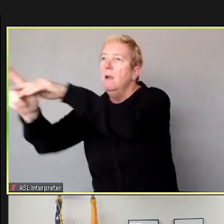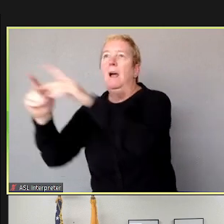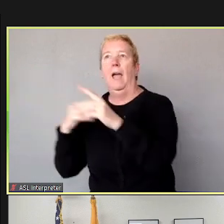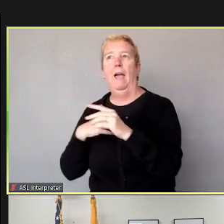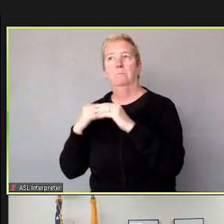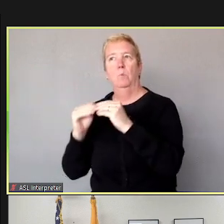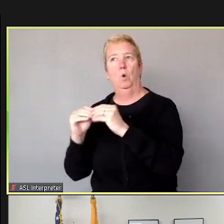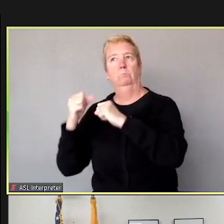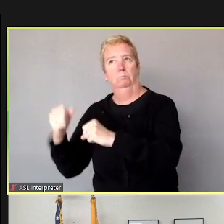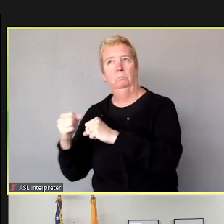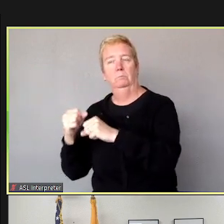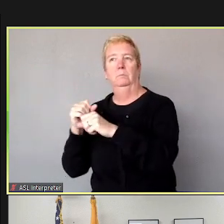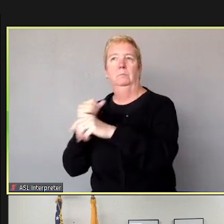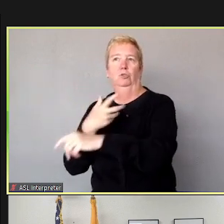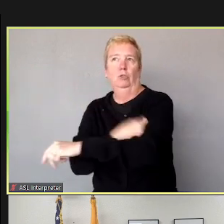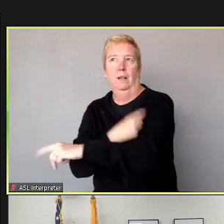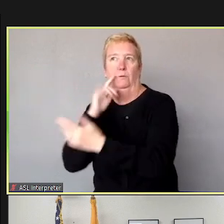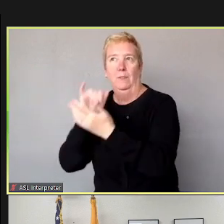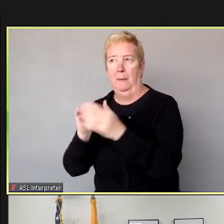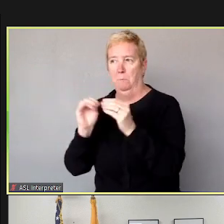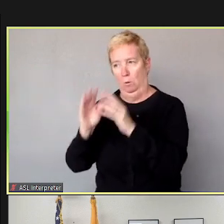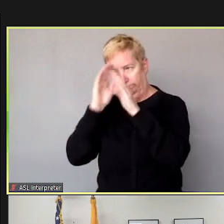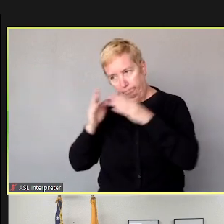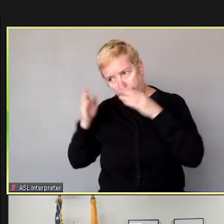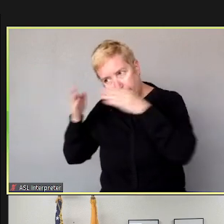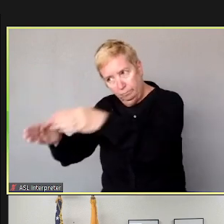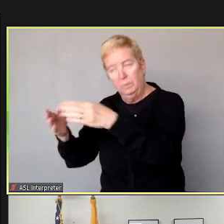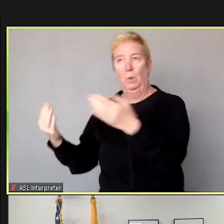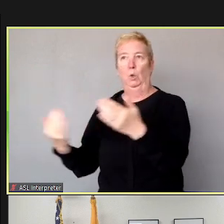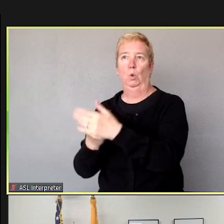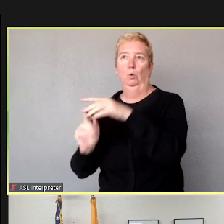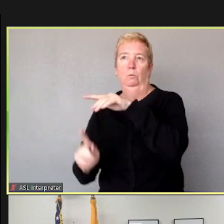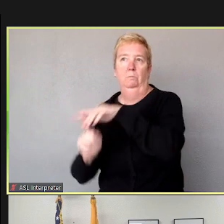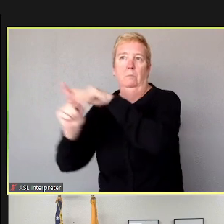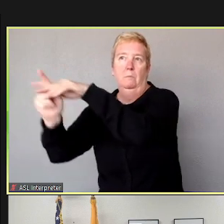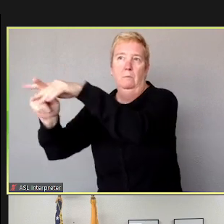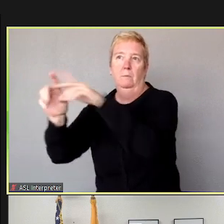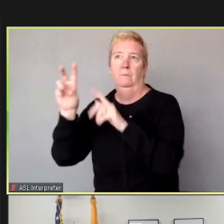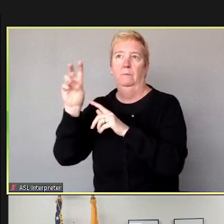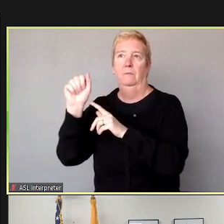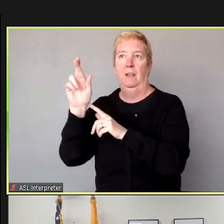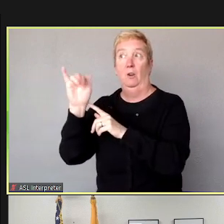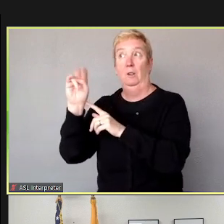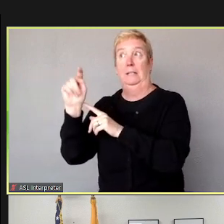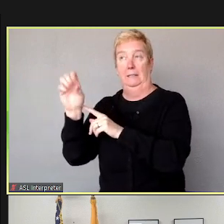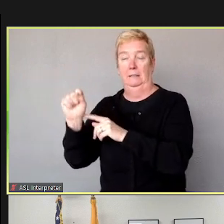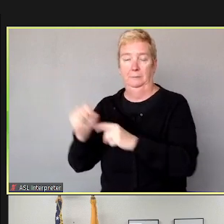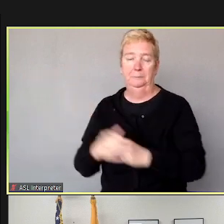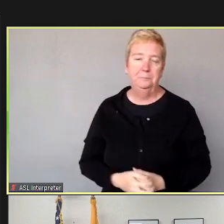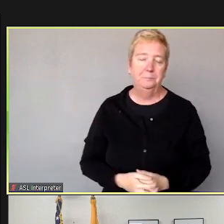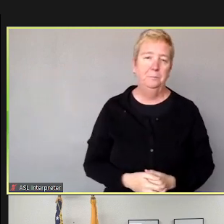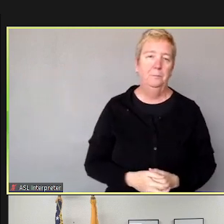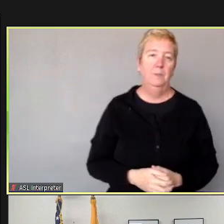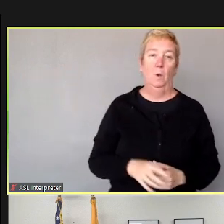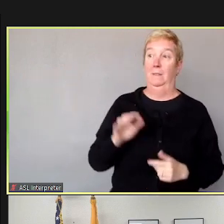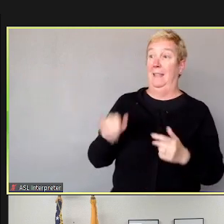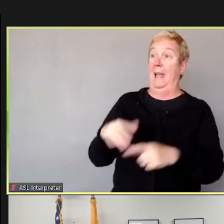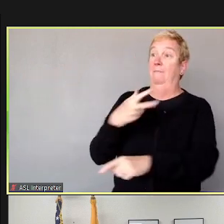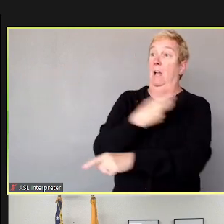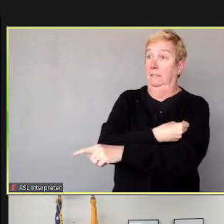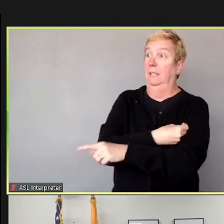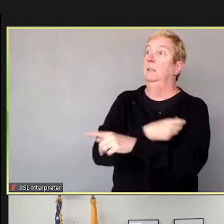booster shot that is directed against the new Omicron variants. And so this vaccine will have